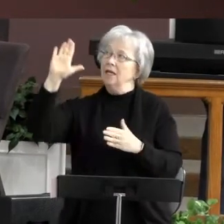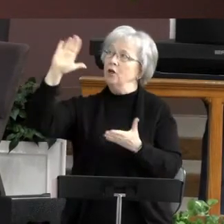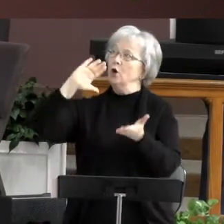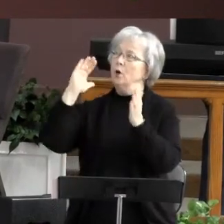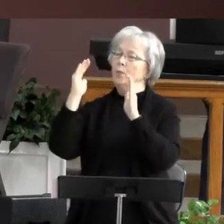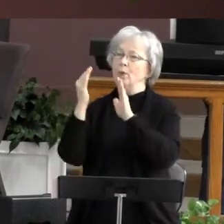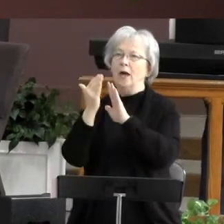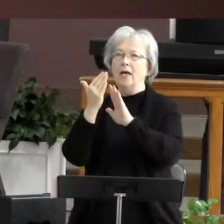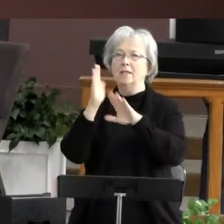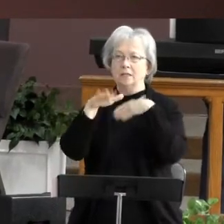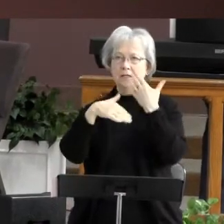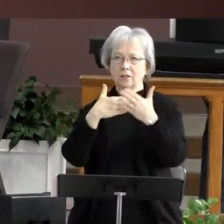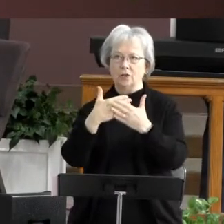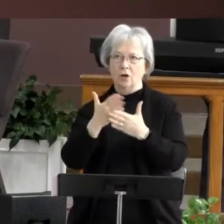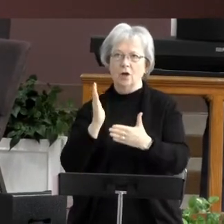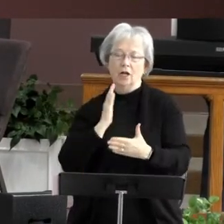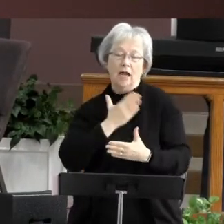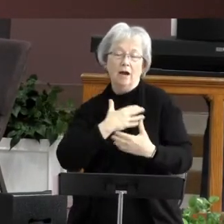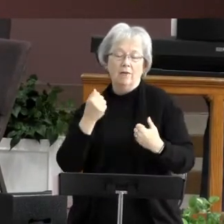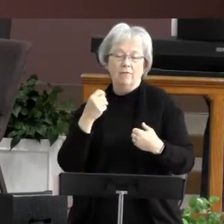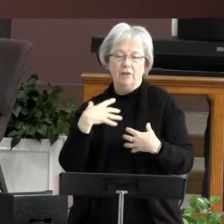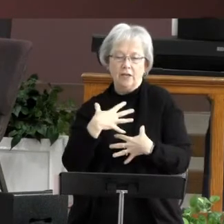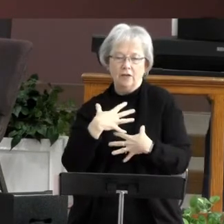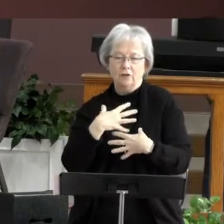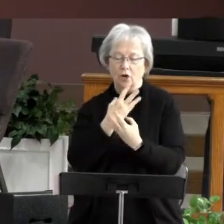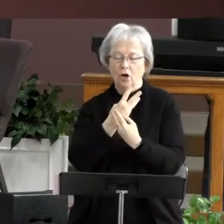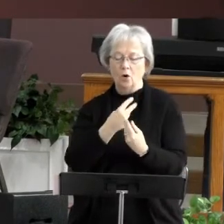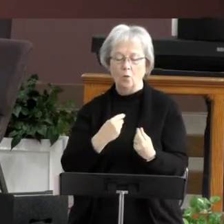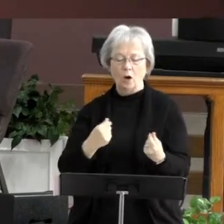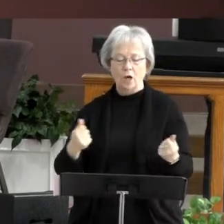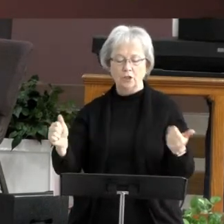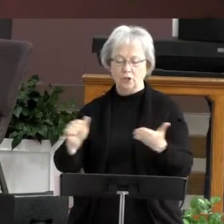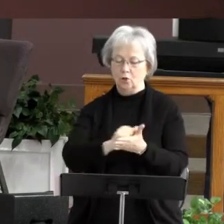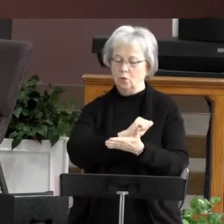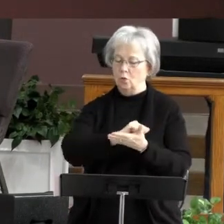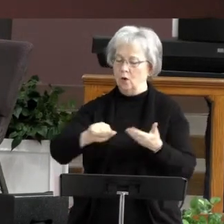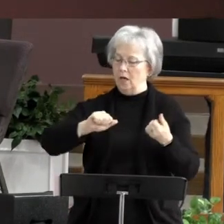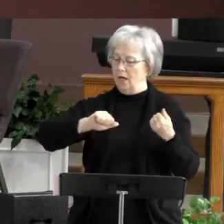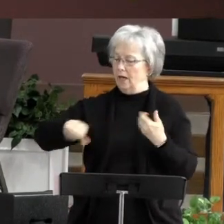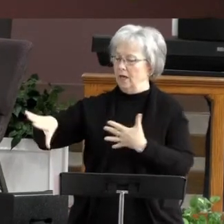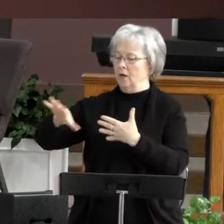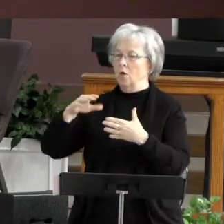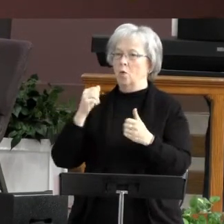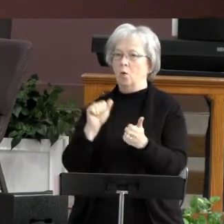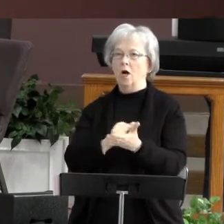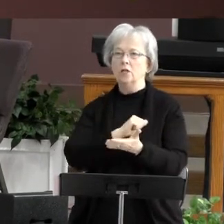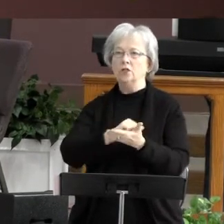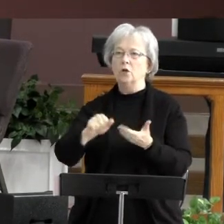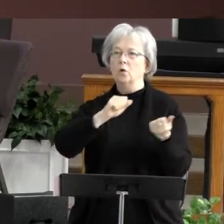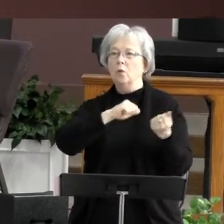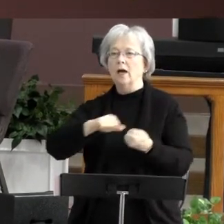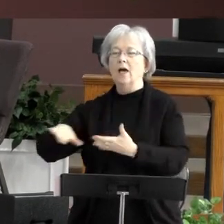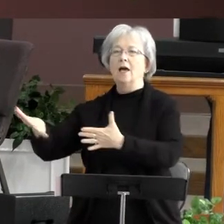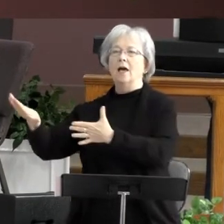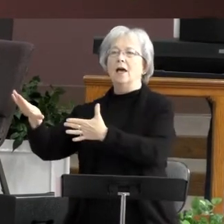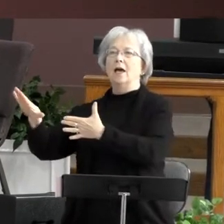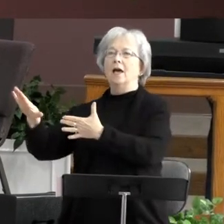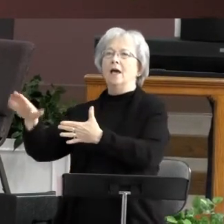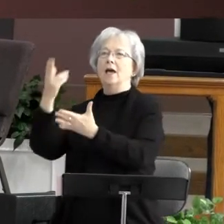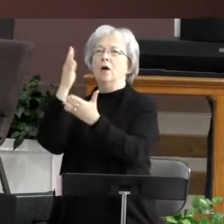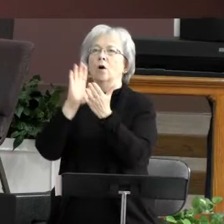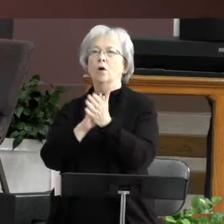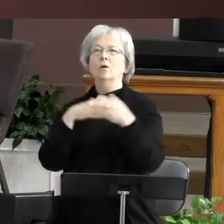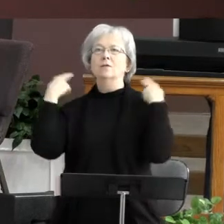In Your presence, all our fears are washed away, washed